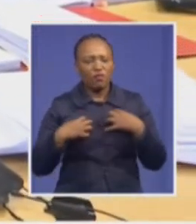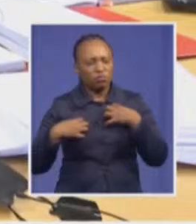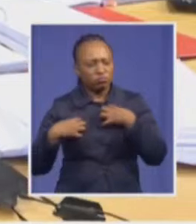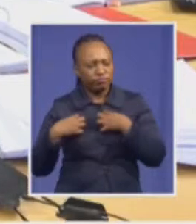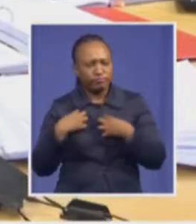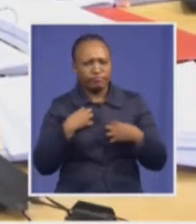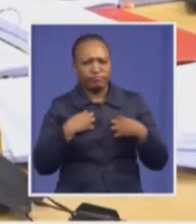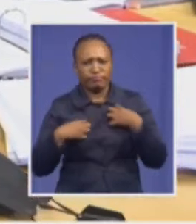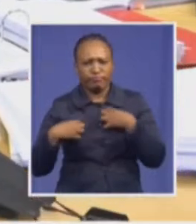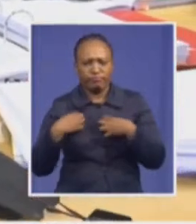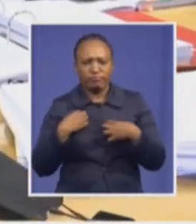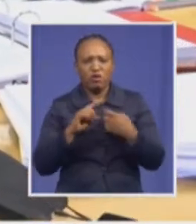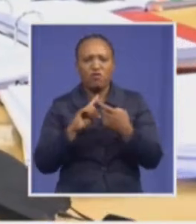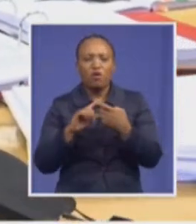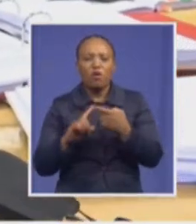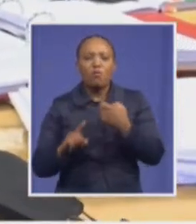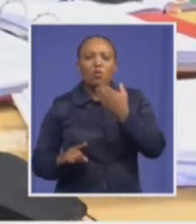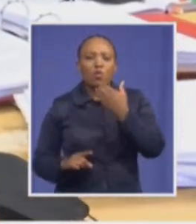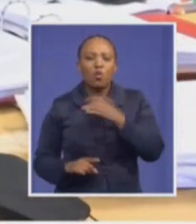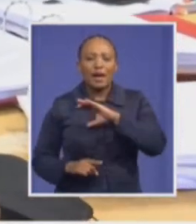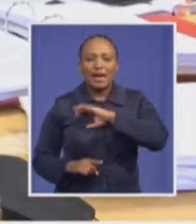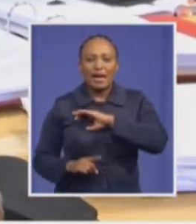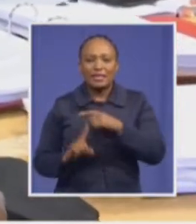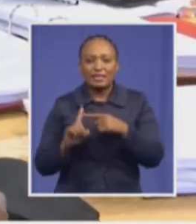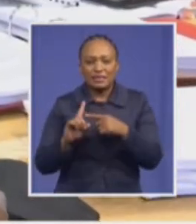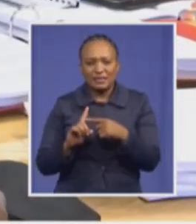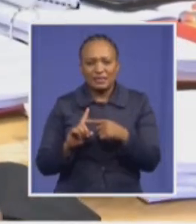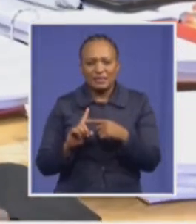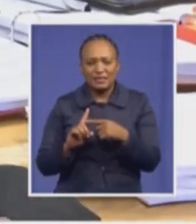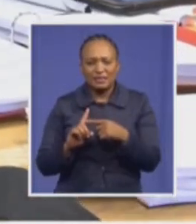that apparently at